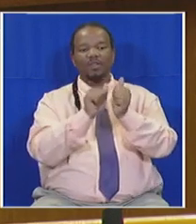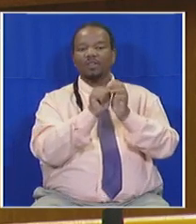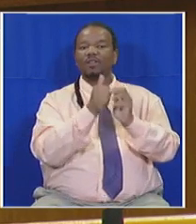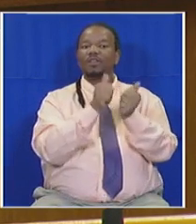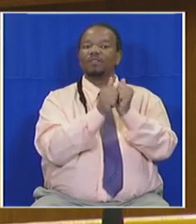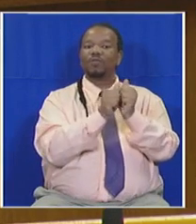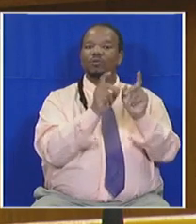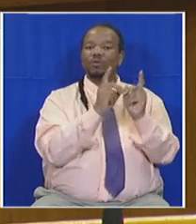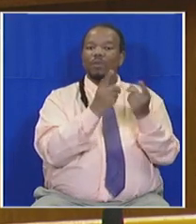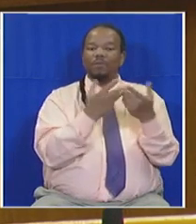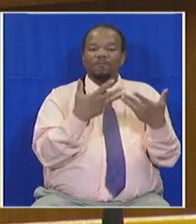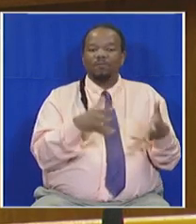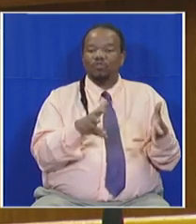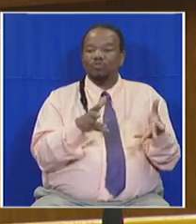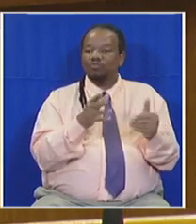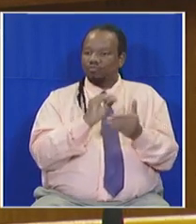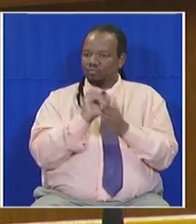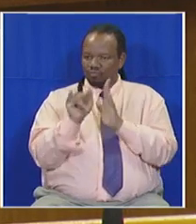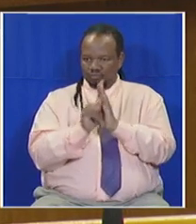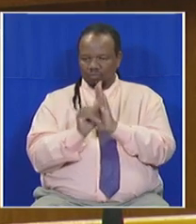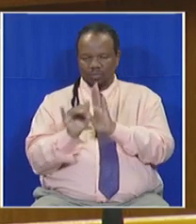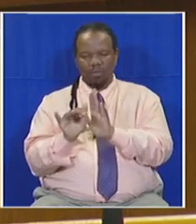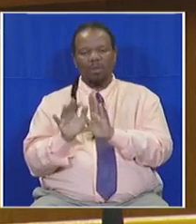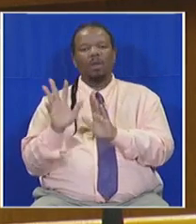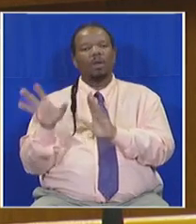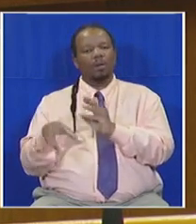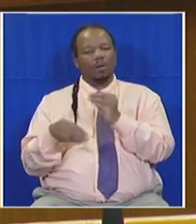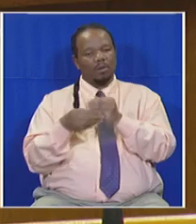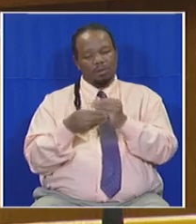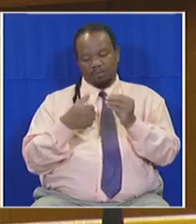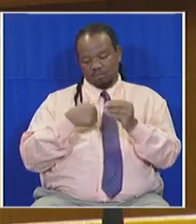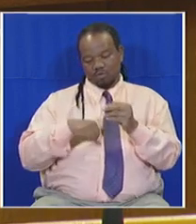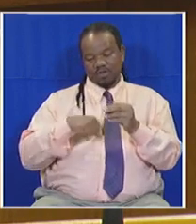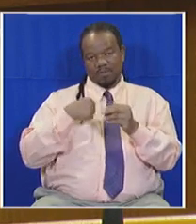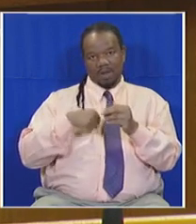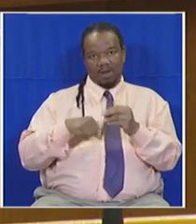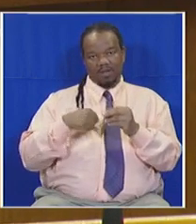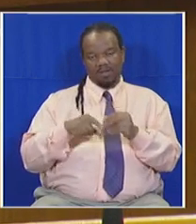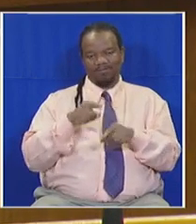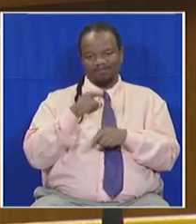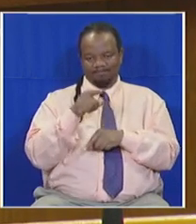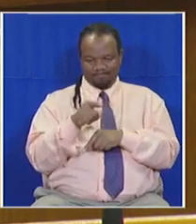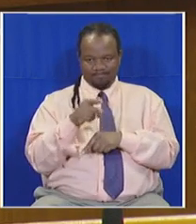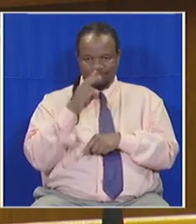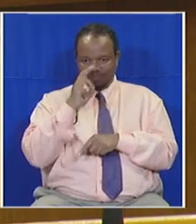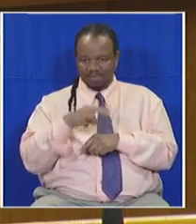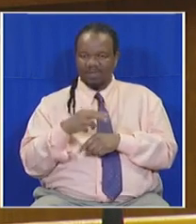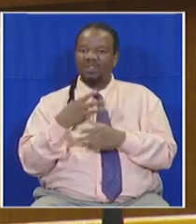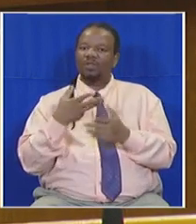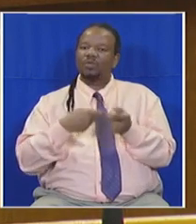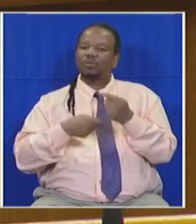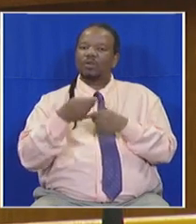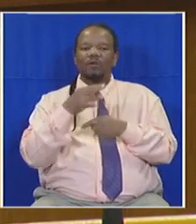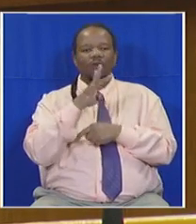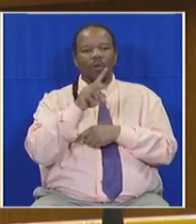Recreation South Africa. In addition to the above, municipalities are required to spend 4.5%